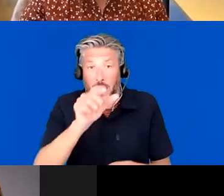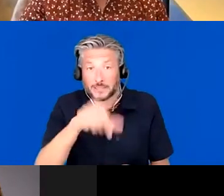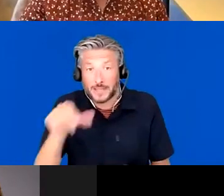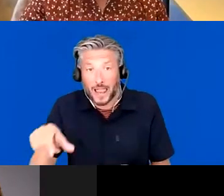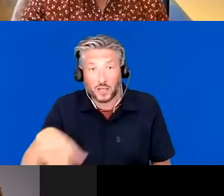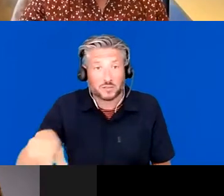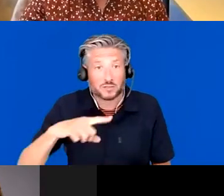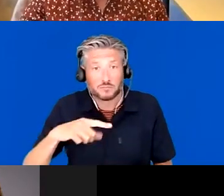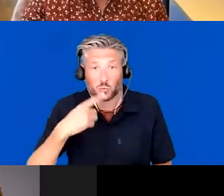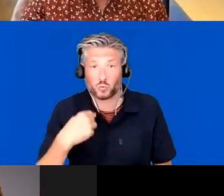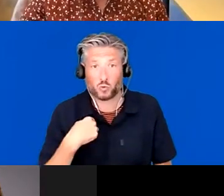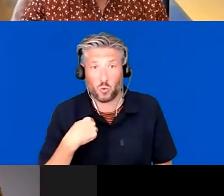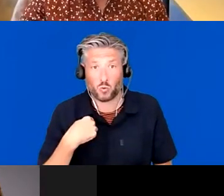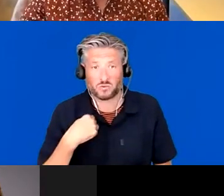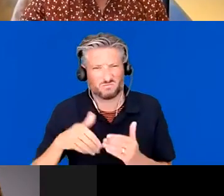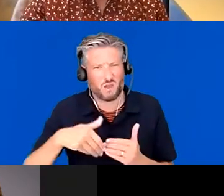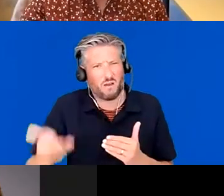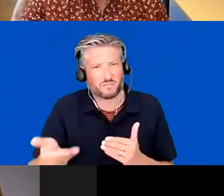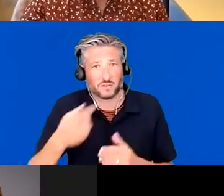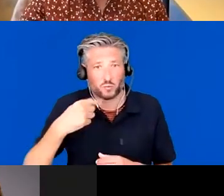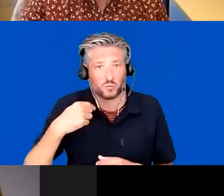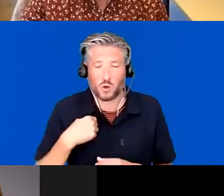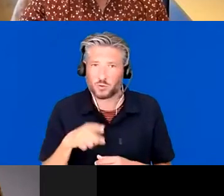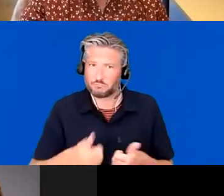they'd taken time to perhaps re-record, record,